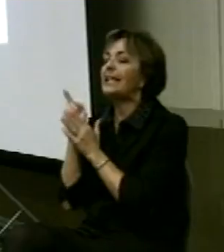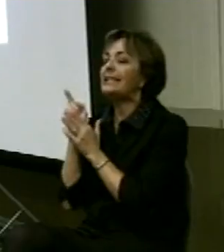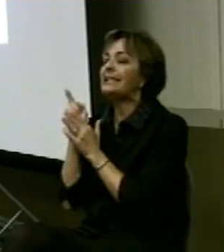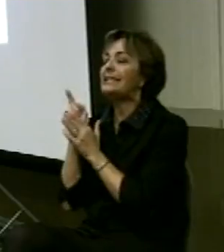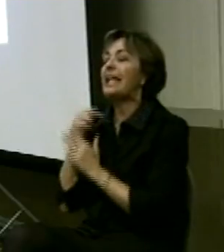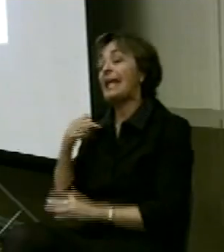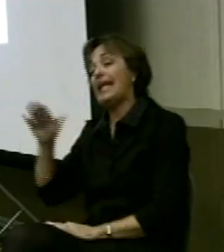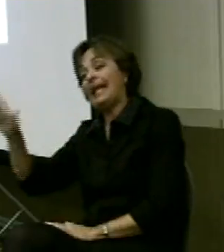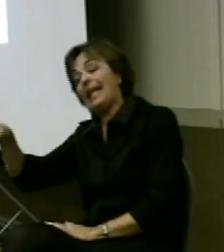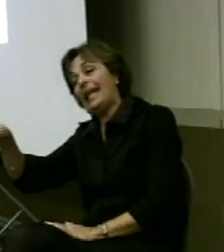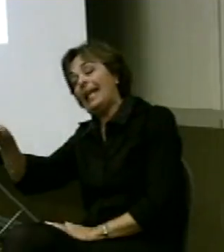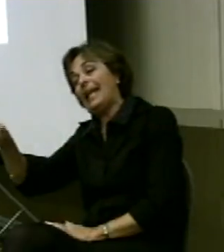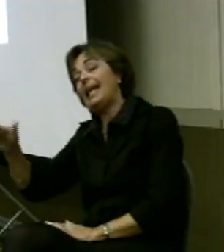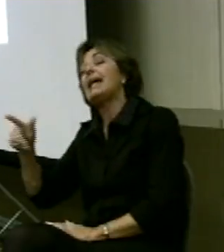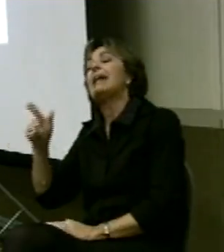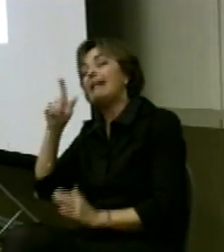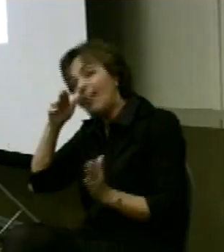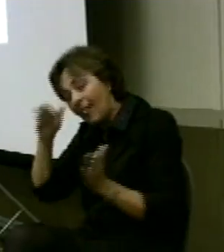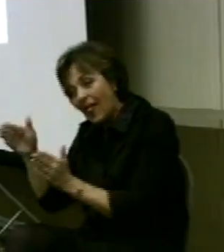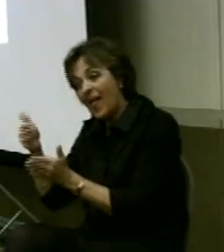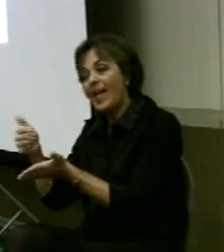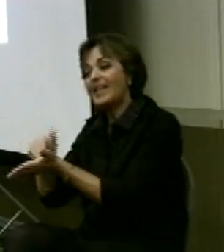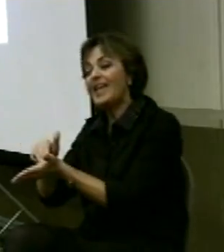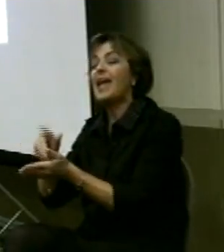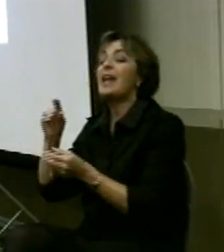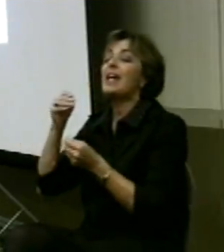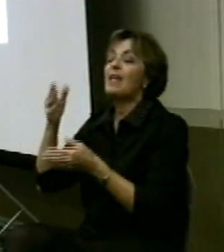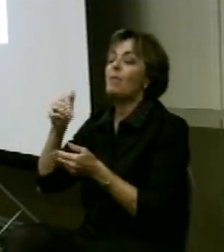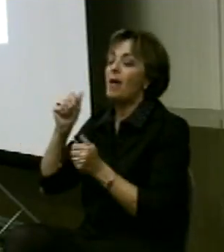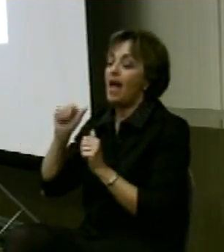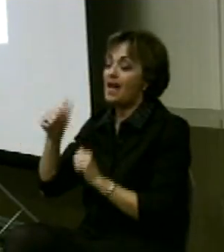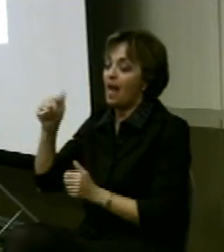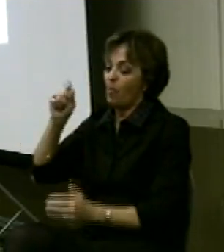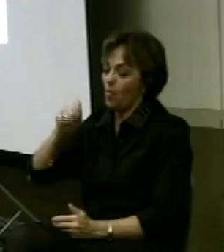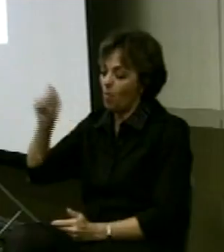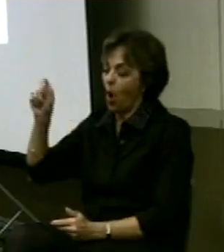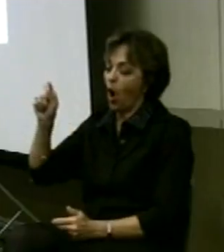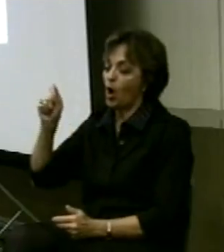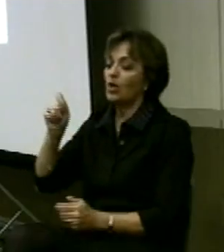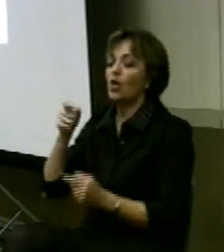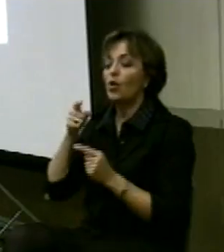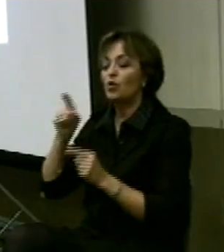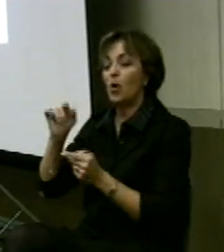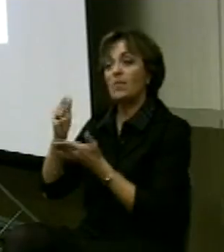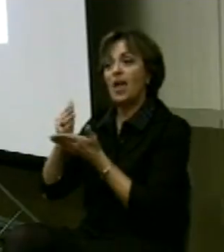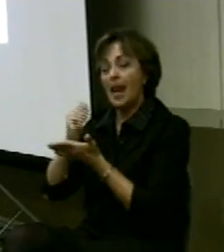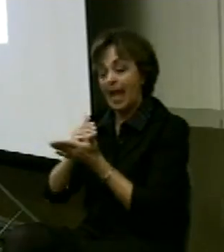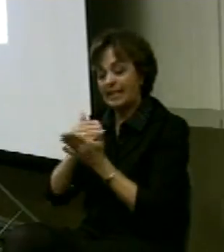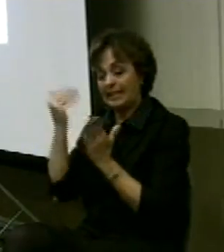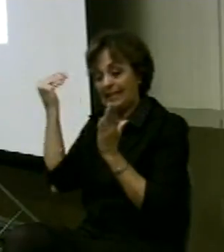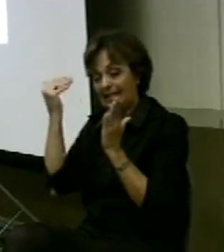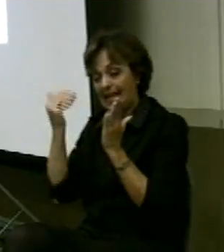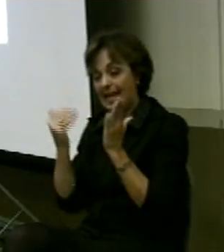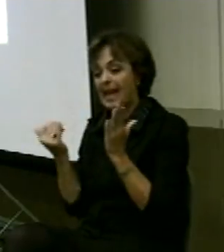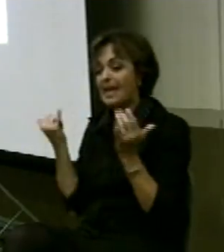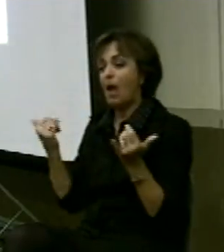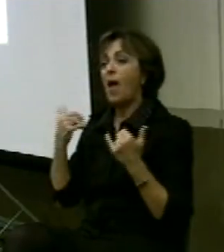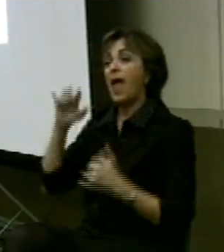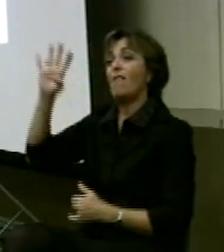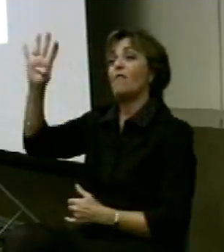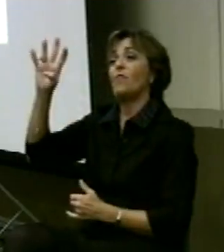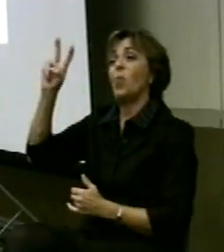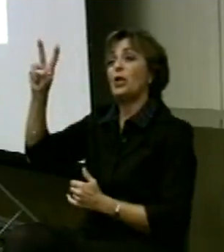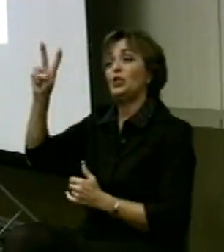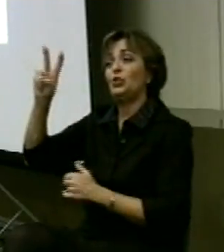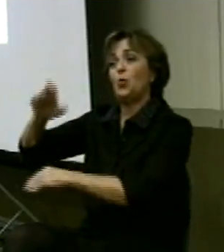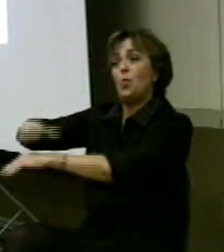Jonathan another prompt to get back on task. I give him another tally mark. I'm doing this throughout my lesson. Now I have 42 prompts